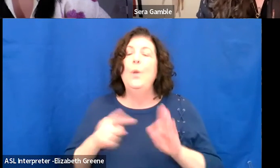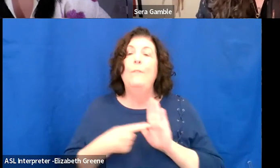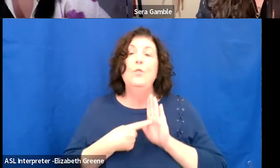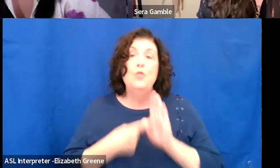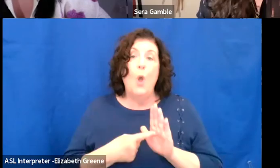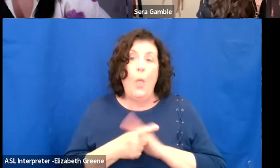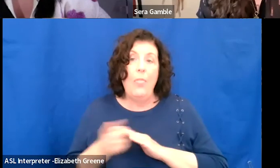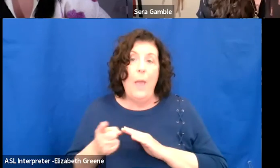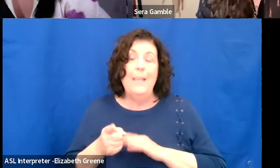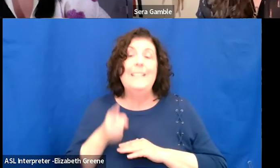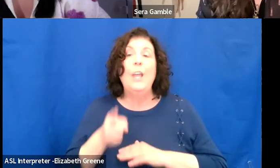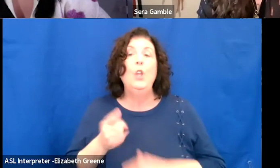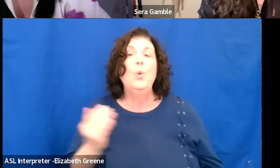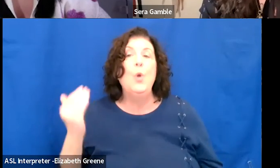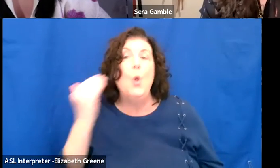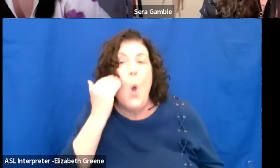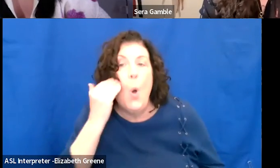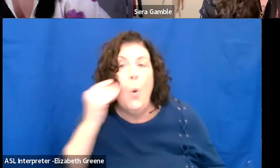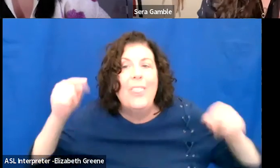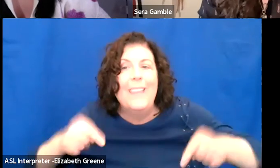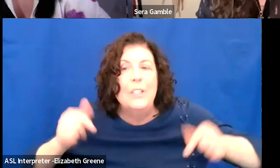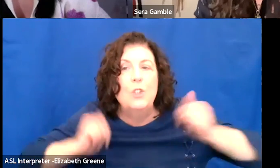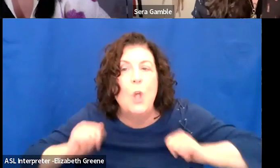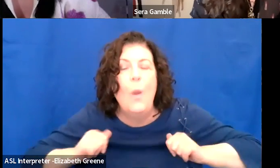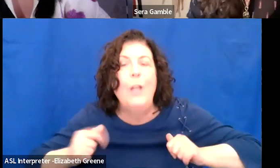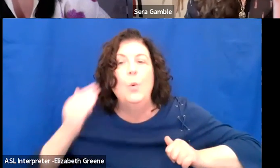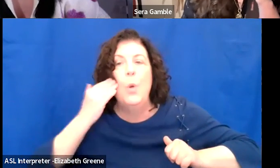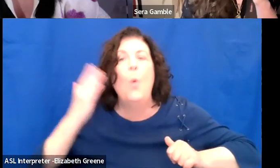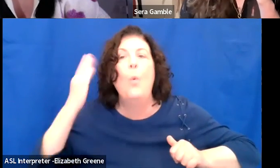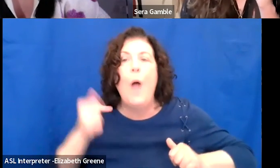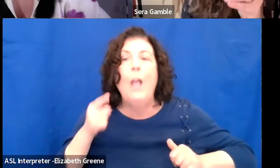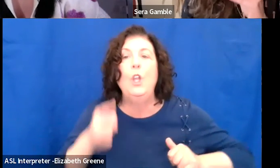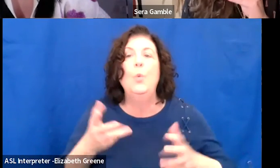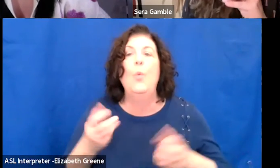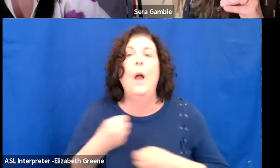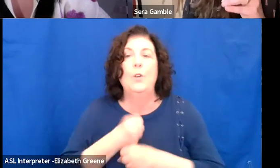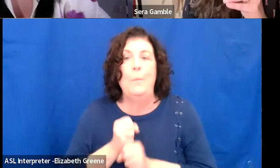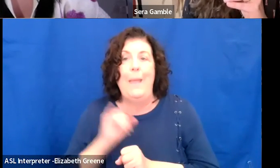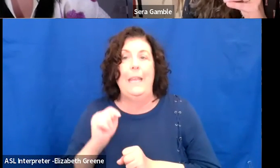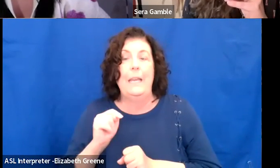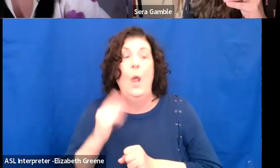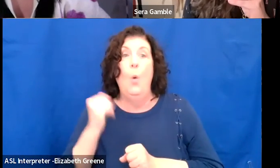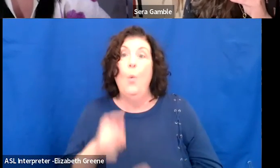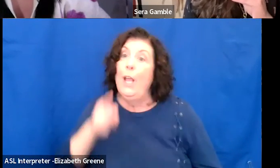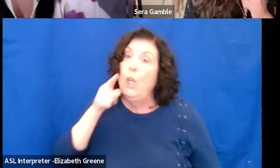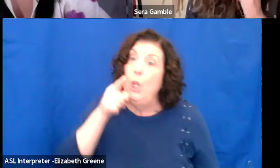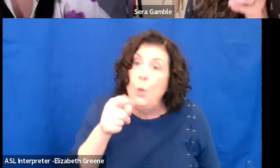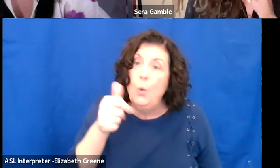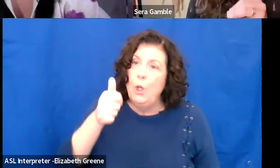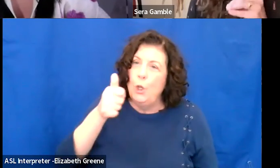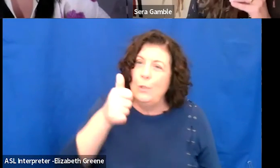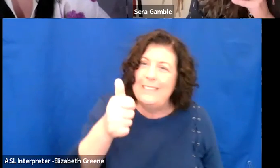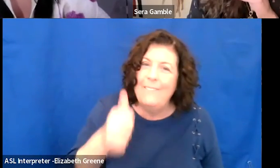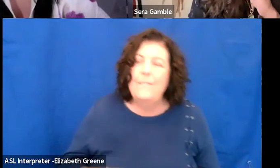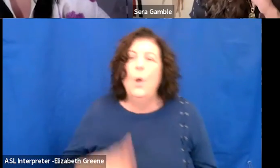what this show is, and you know why you want to make it. You know what it is, and you know why it's you who, like, you would jump off a